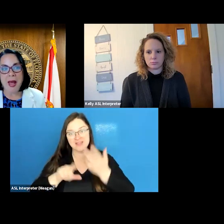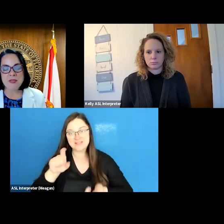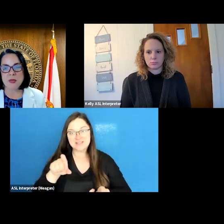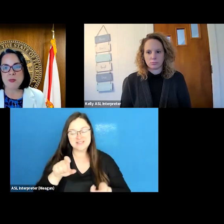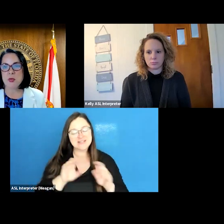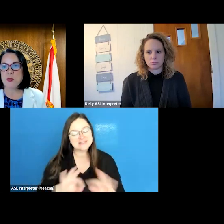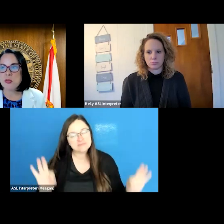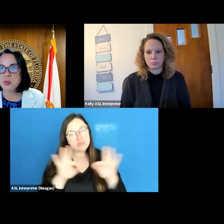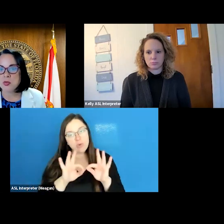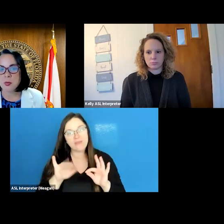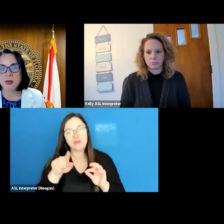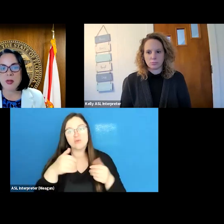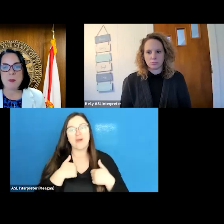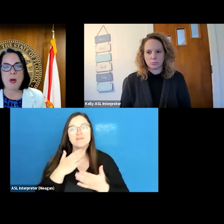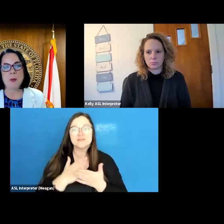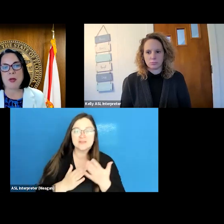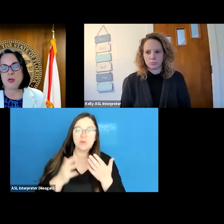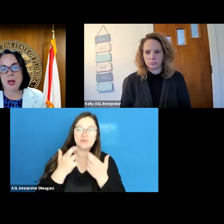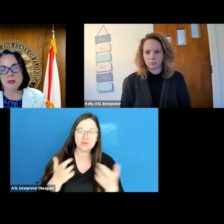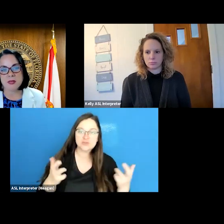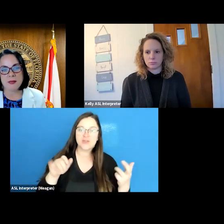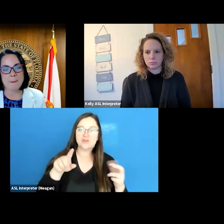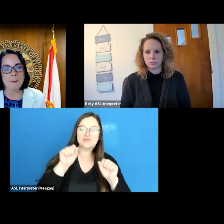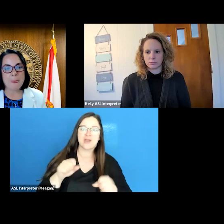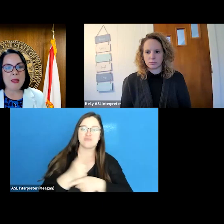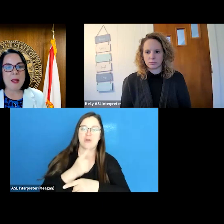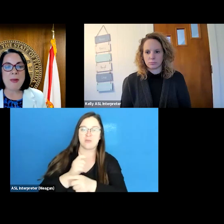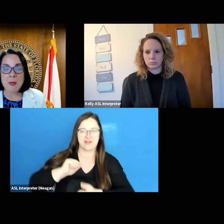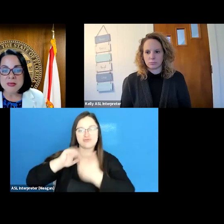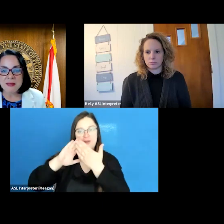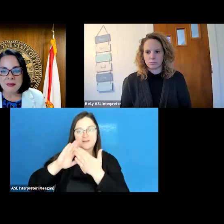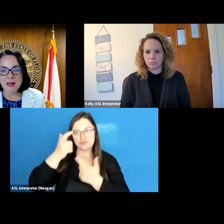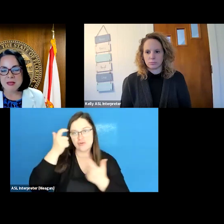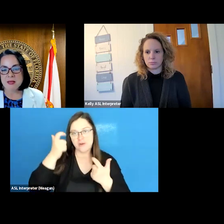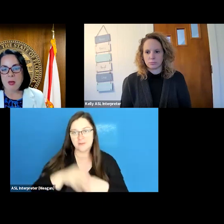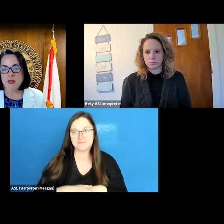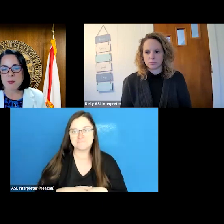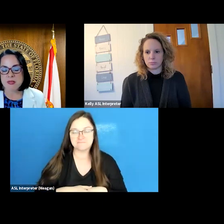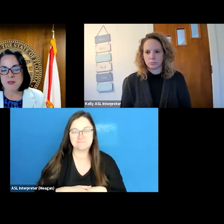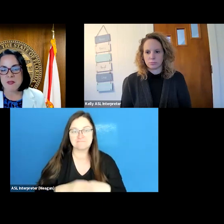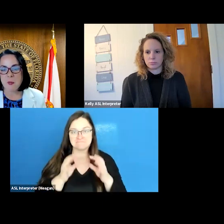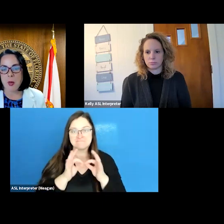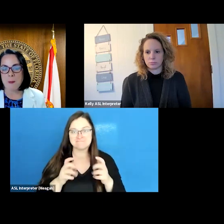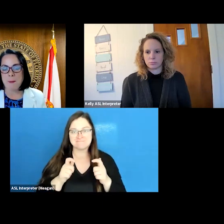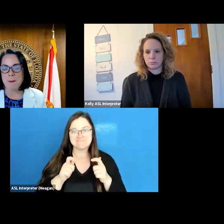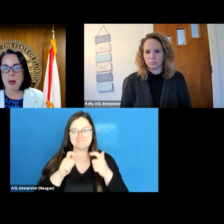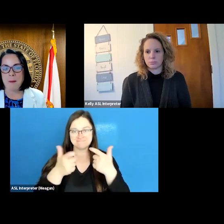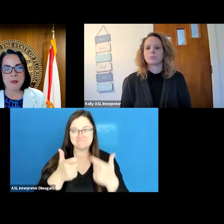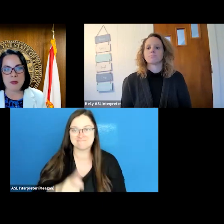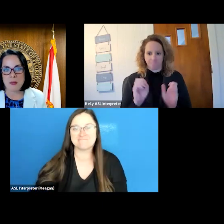you have some sort of resource where it can be properly addressed. Parenting classes are specific